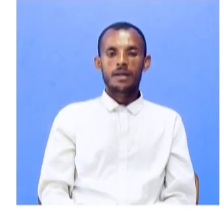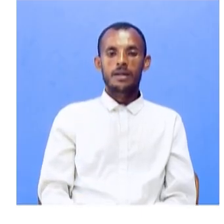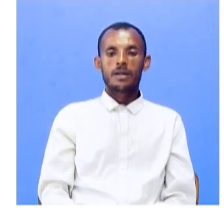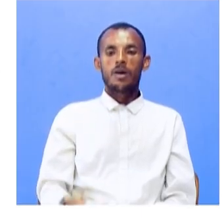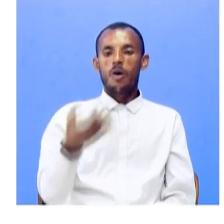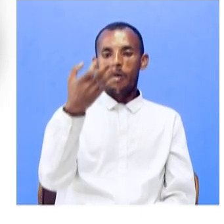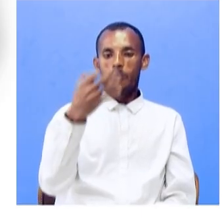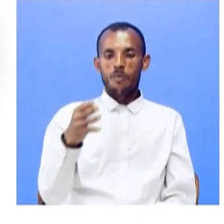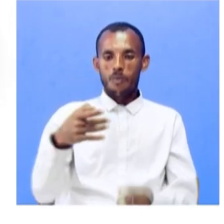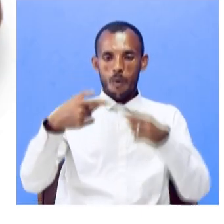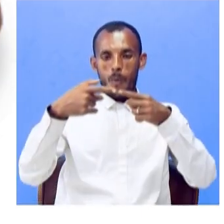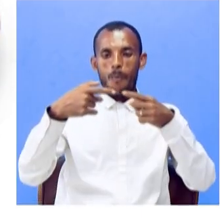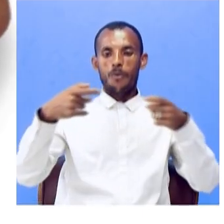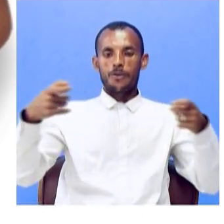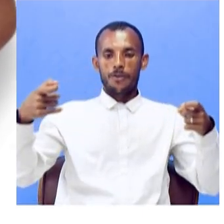of opposite